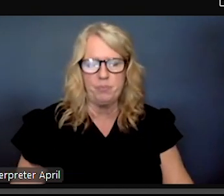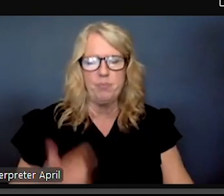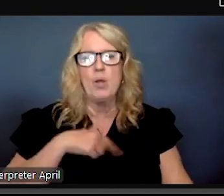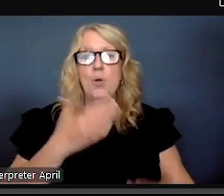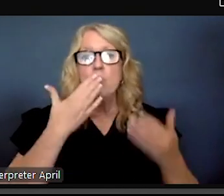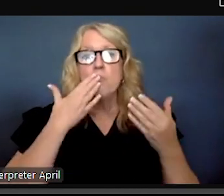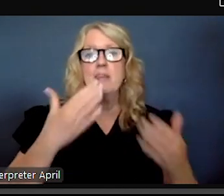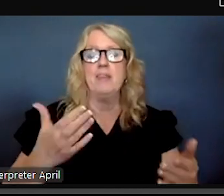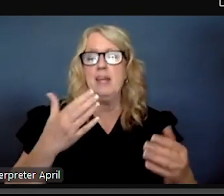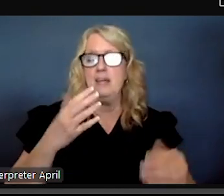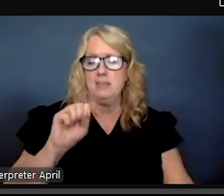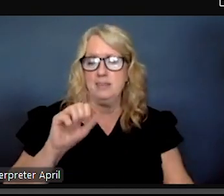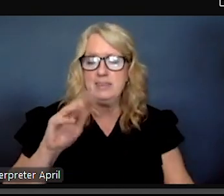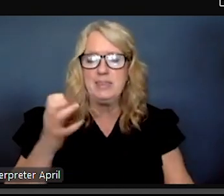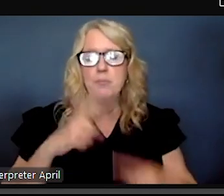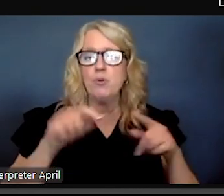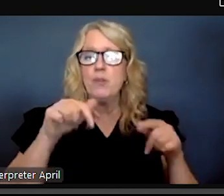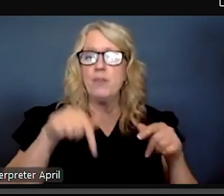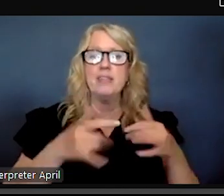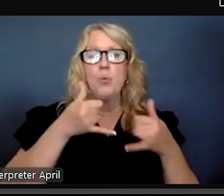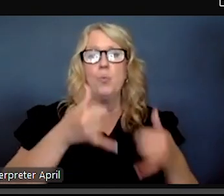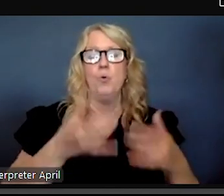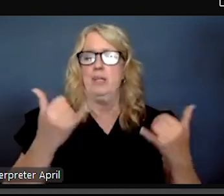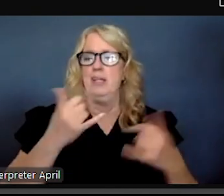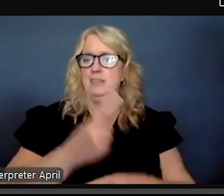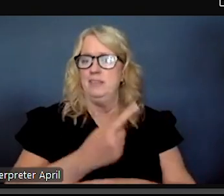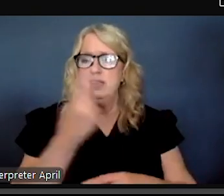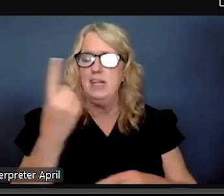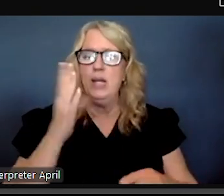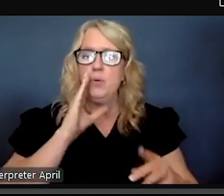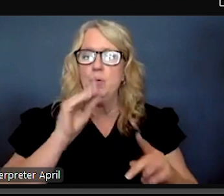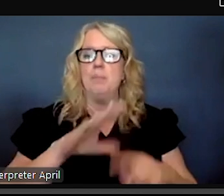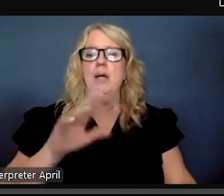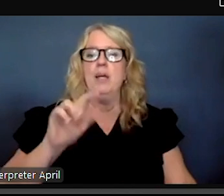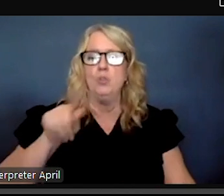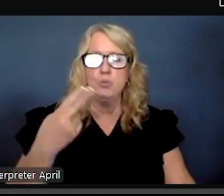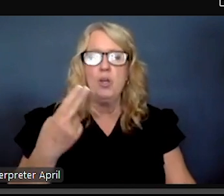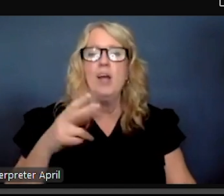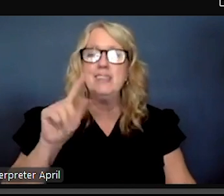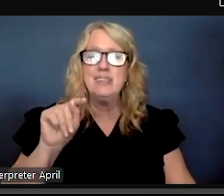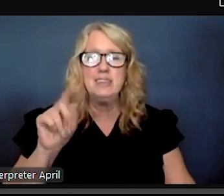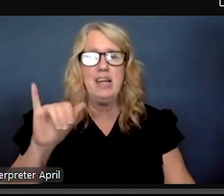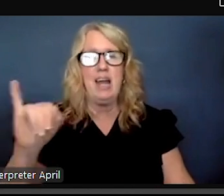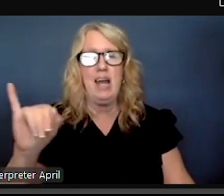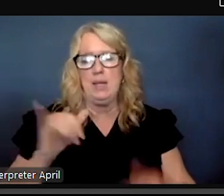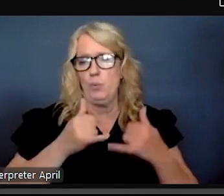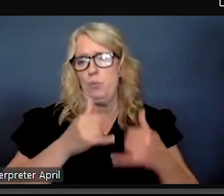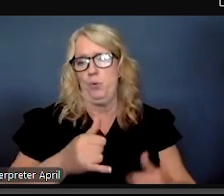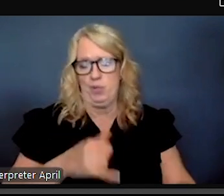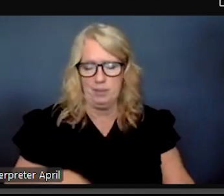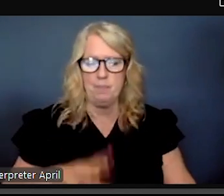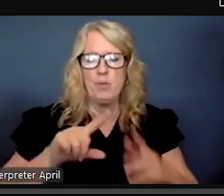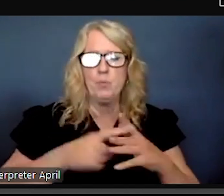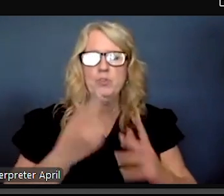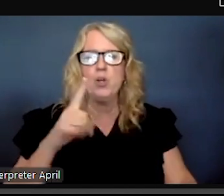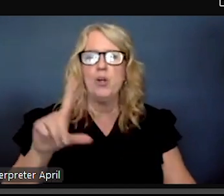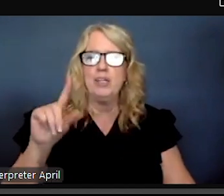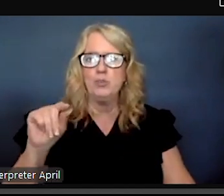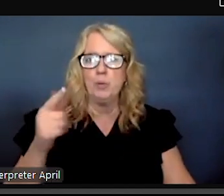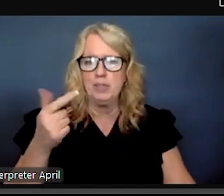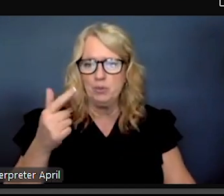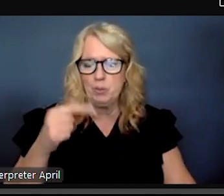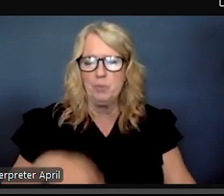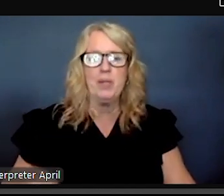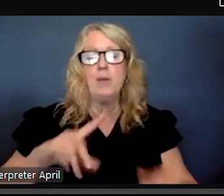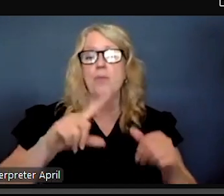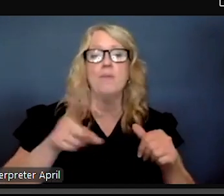SAMHSA for this award, and today we're going to highlight Utah's TTI award. We started in 2021. Their